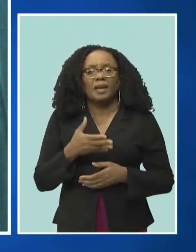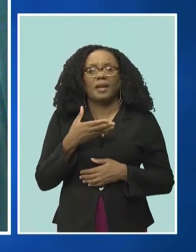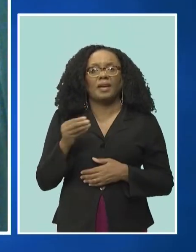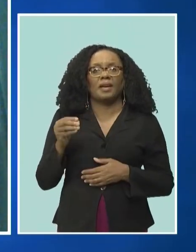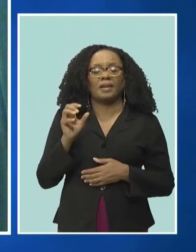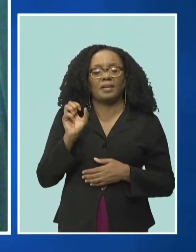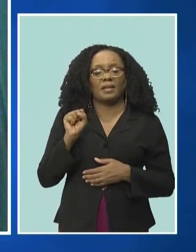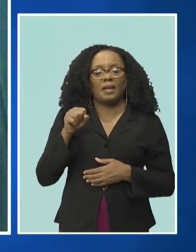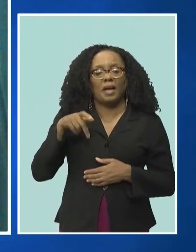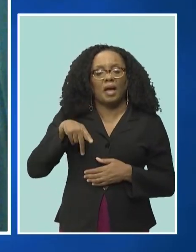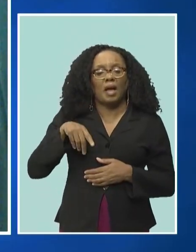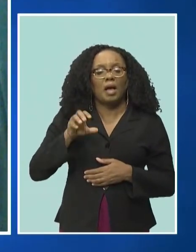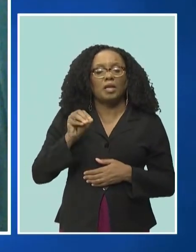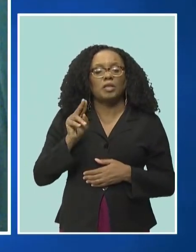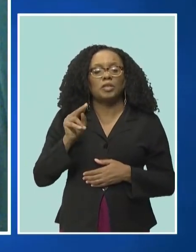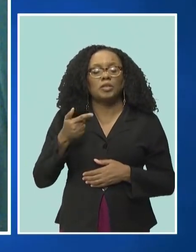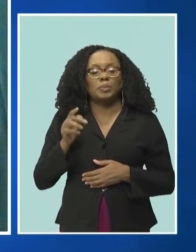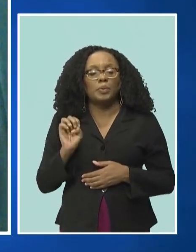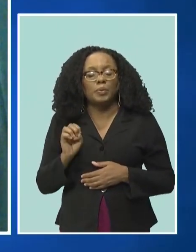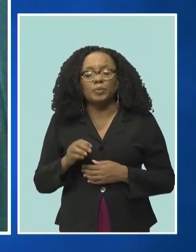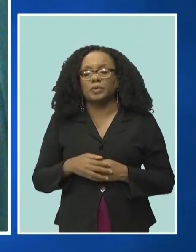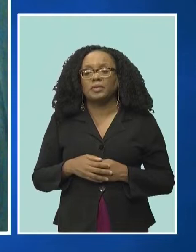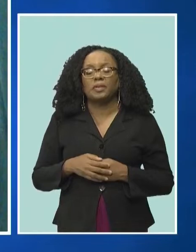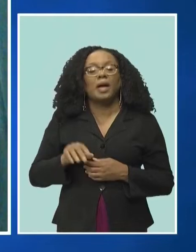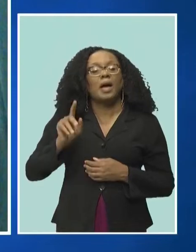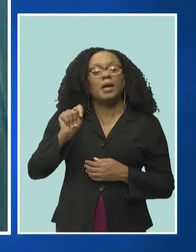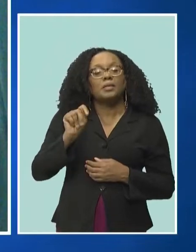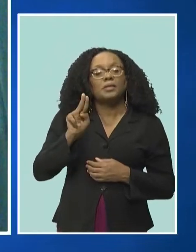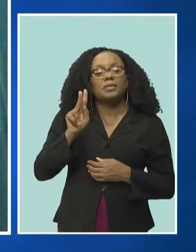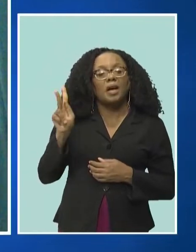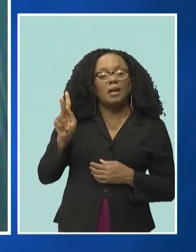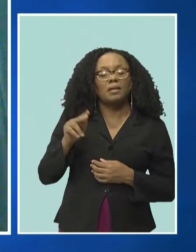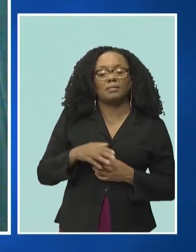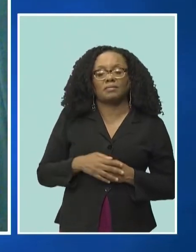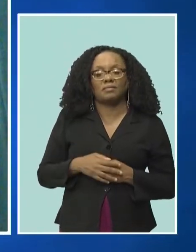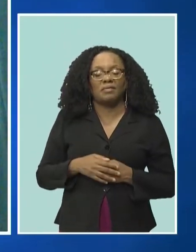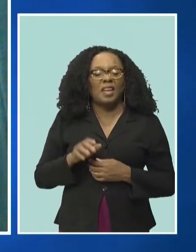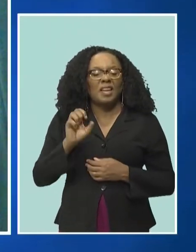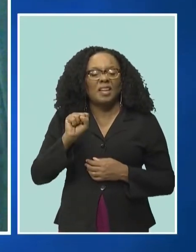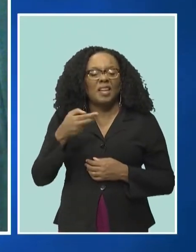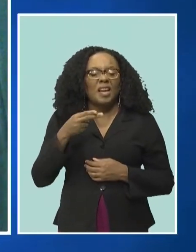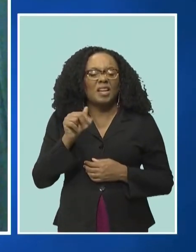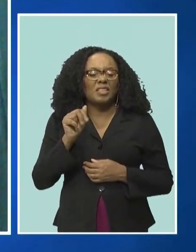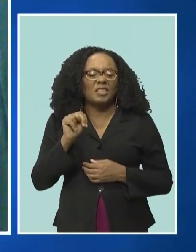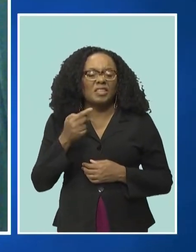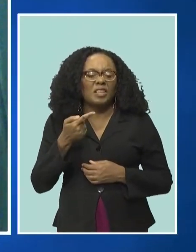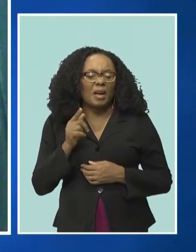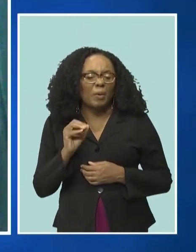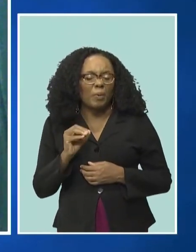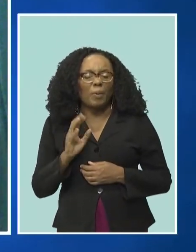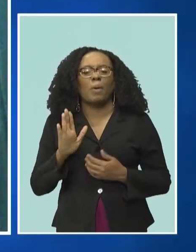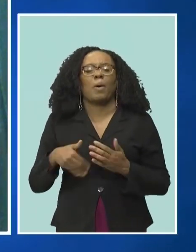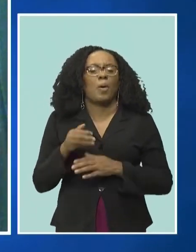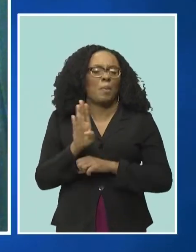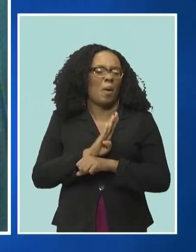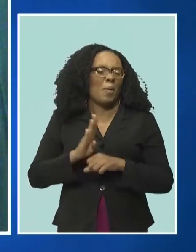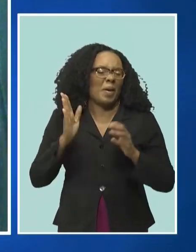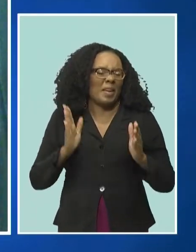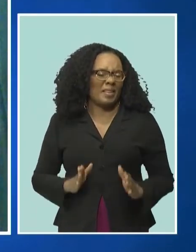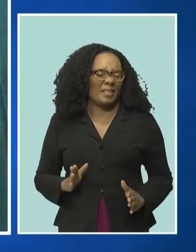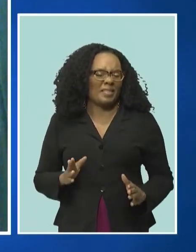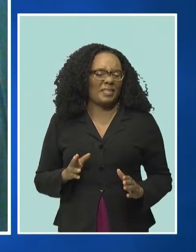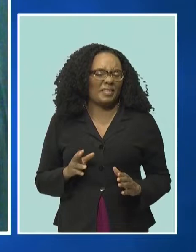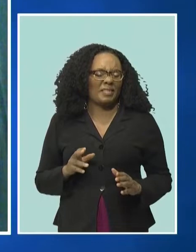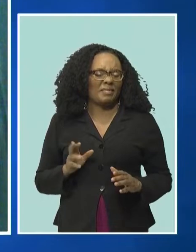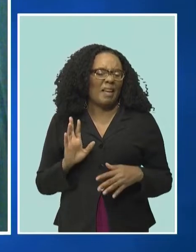little bit of Tuk, a little bit of Shango, all Barbadian pieces. And we're excited to deliver this. Now, along with